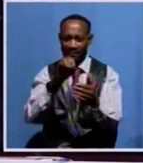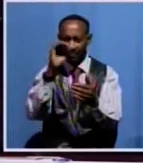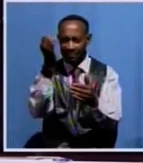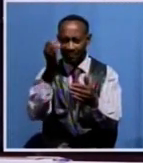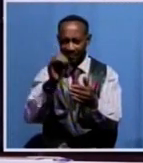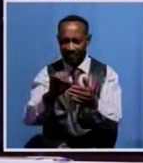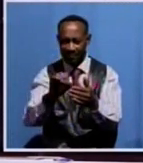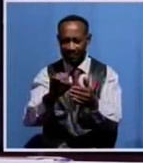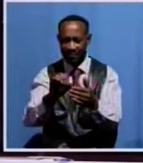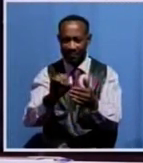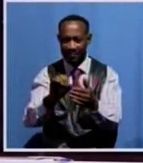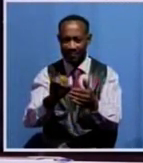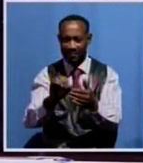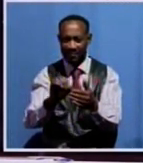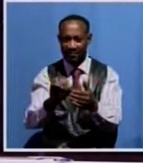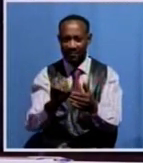of